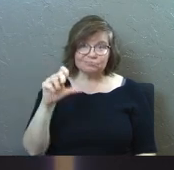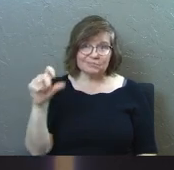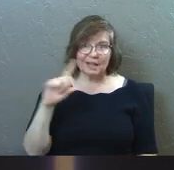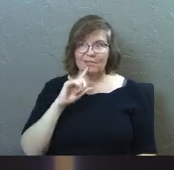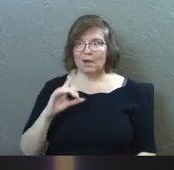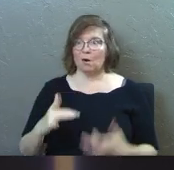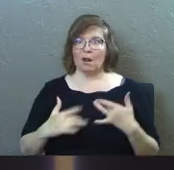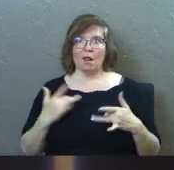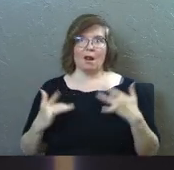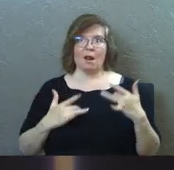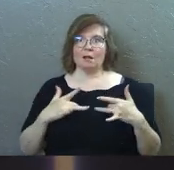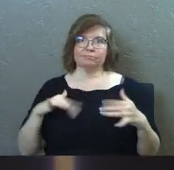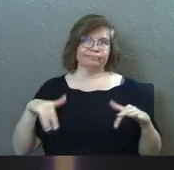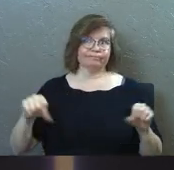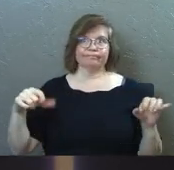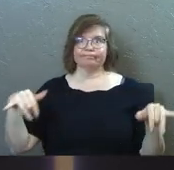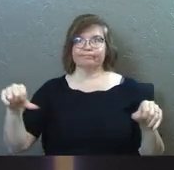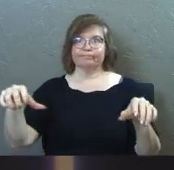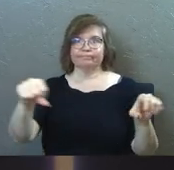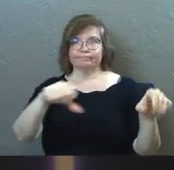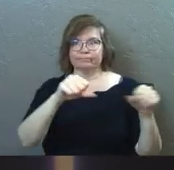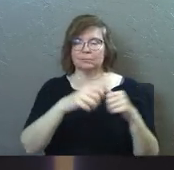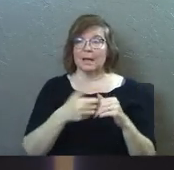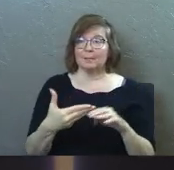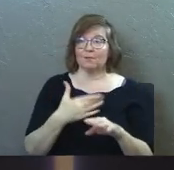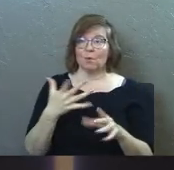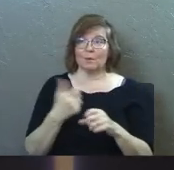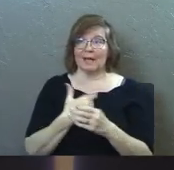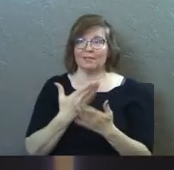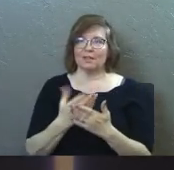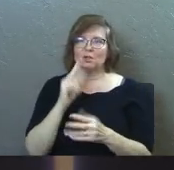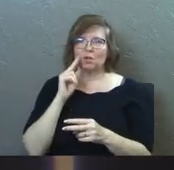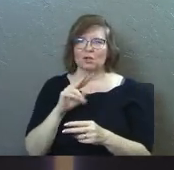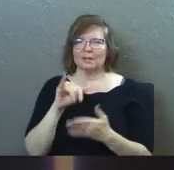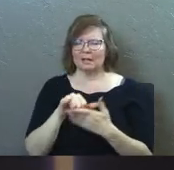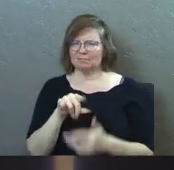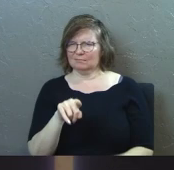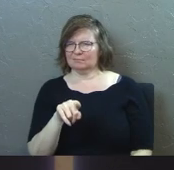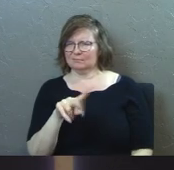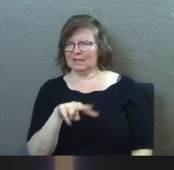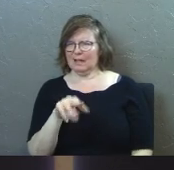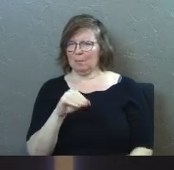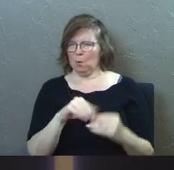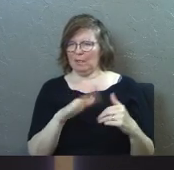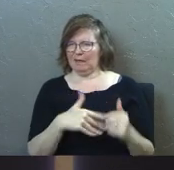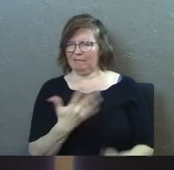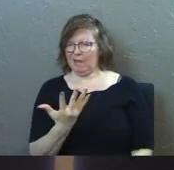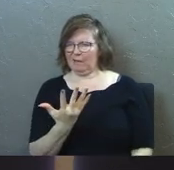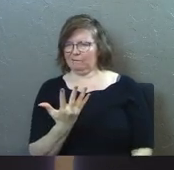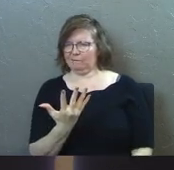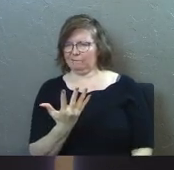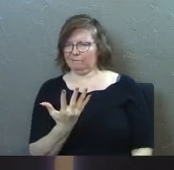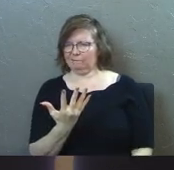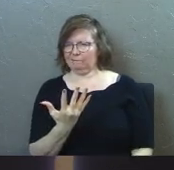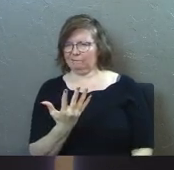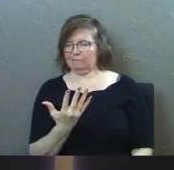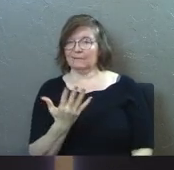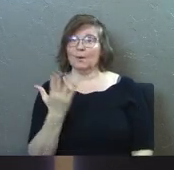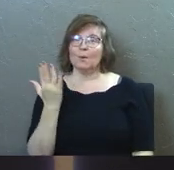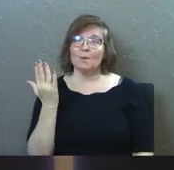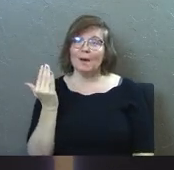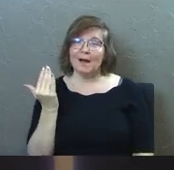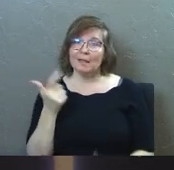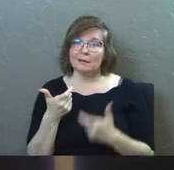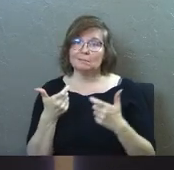and they were all instantly in. And before we got there, you're looking at that, and you're like, that looks like a little bit more than five pastors. Here's